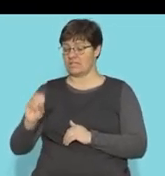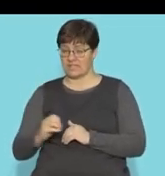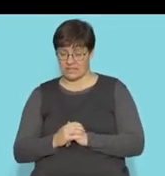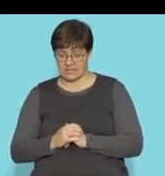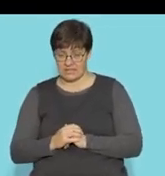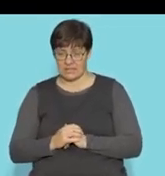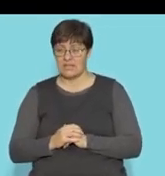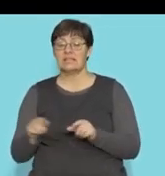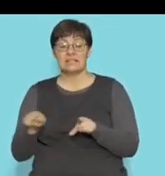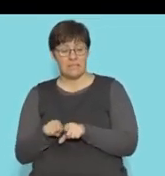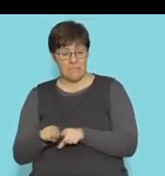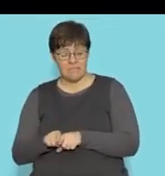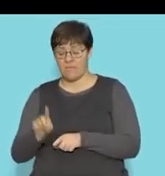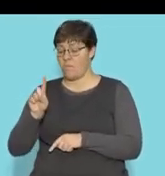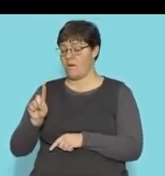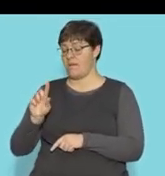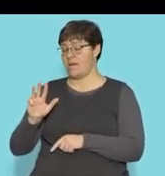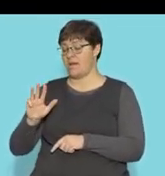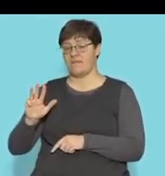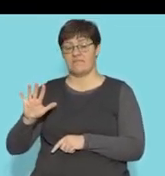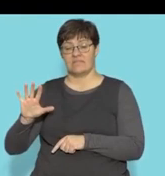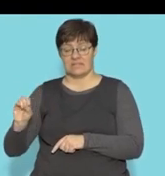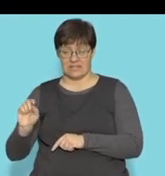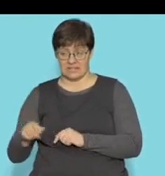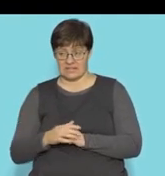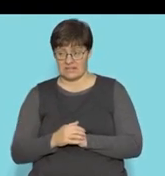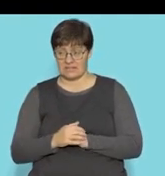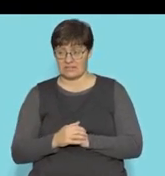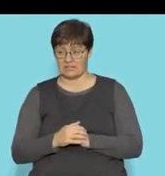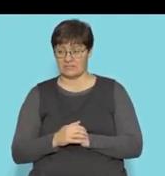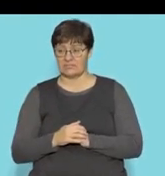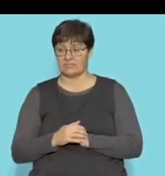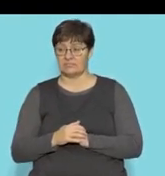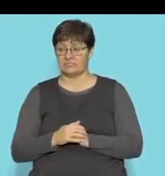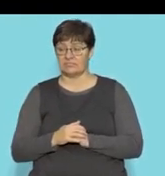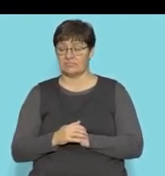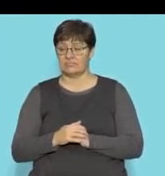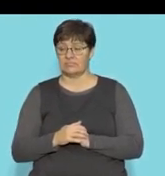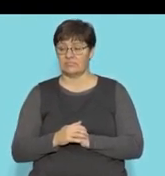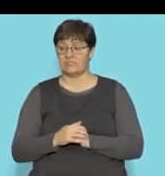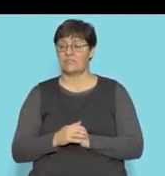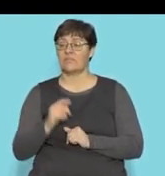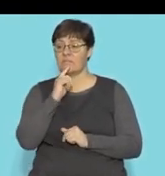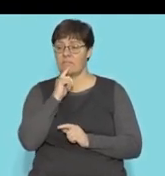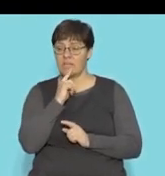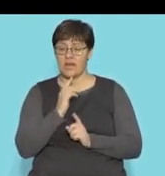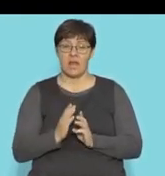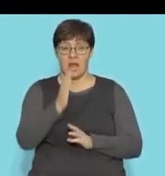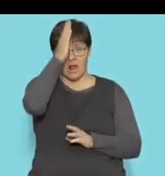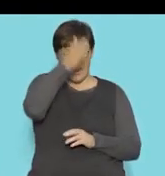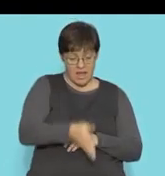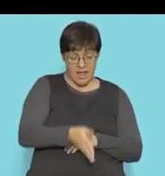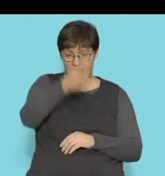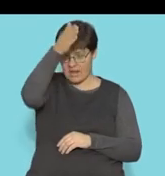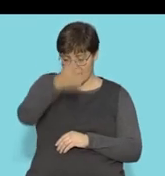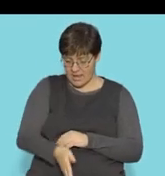1940, and in 1950? All right, so we will draw our vertical